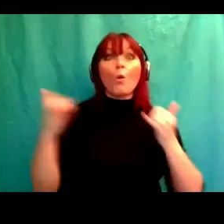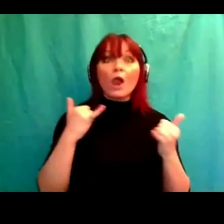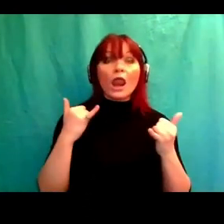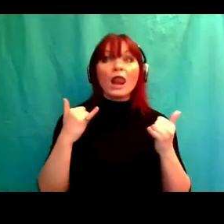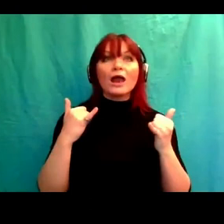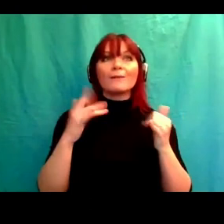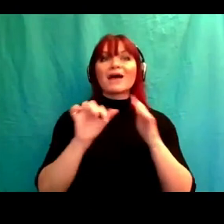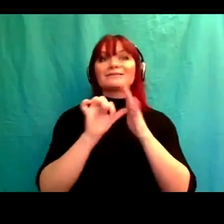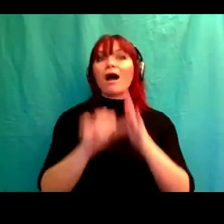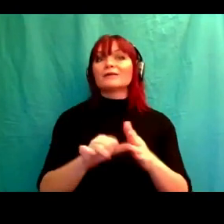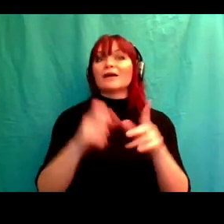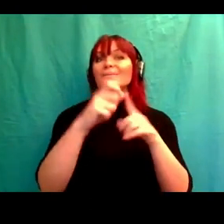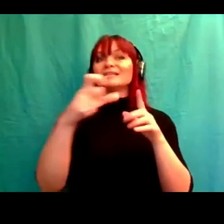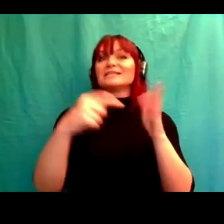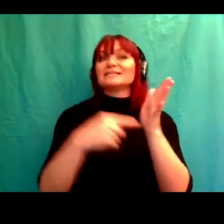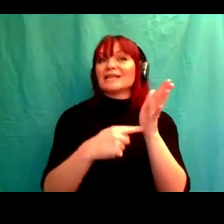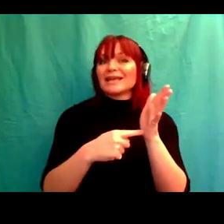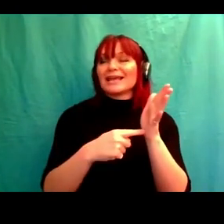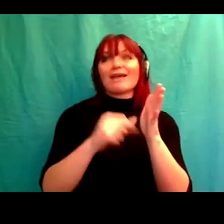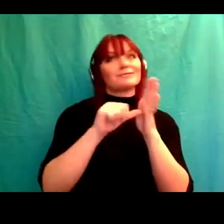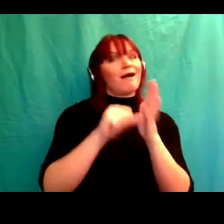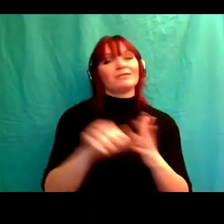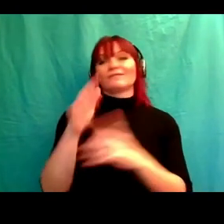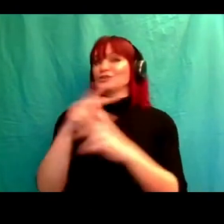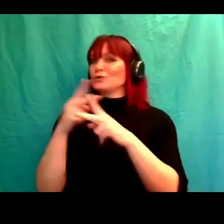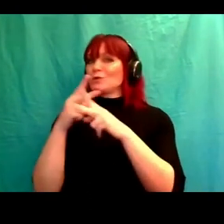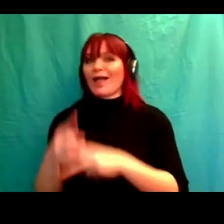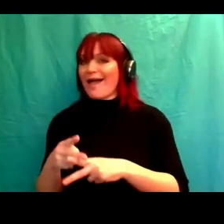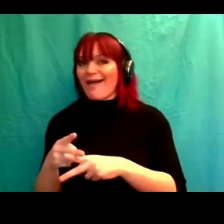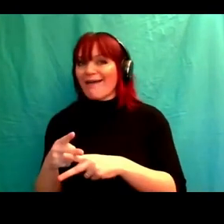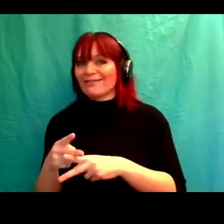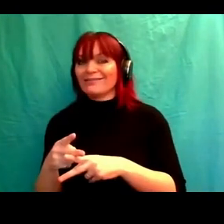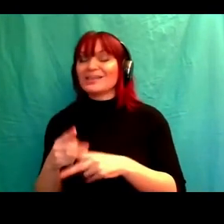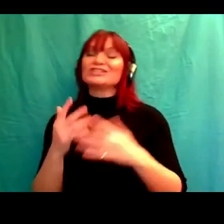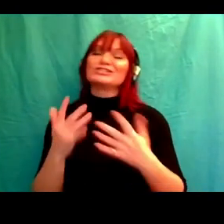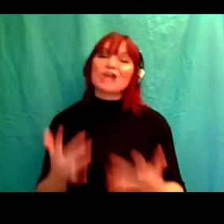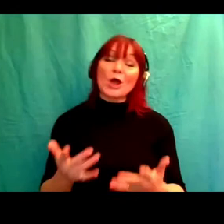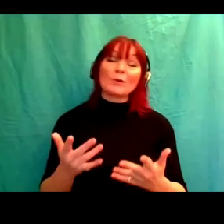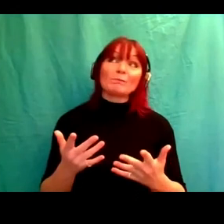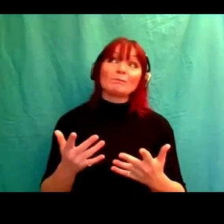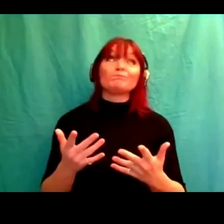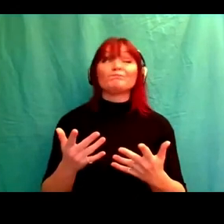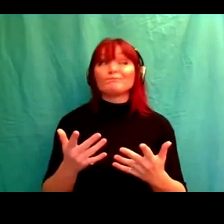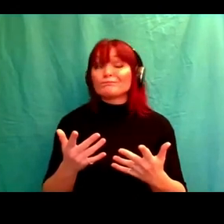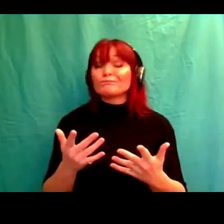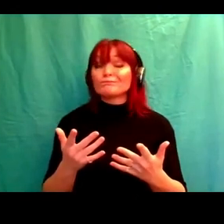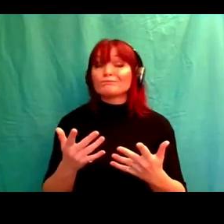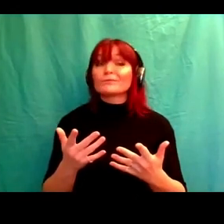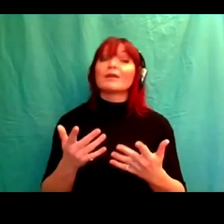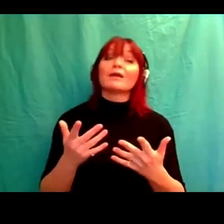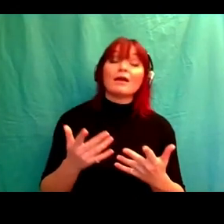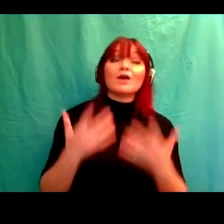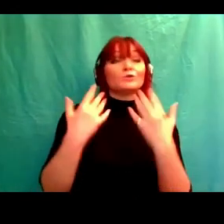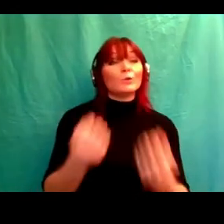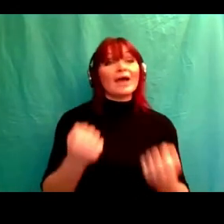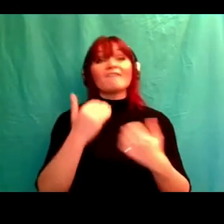in primary care. It's harder to do that still in social care. So one of the lessons you could try and learn, which would probably be the wrong one, is do we have enough